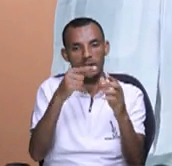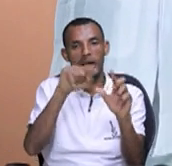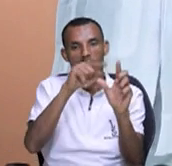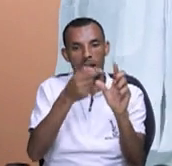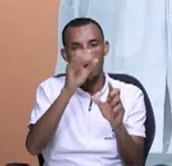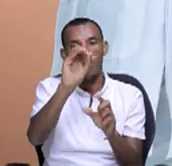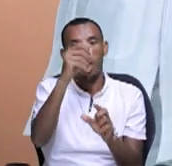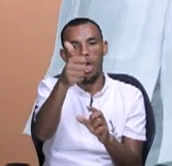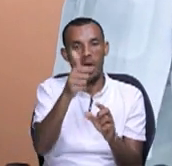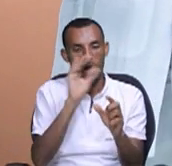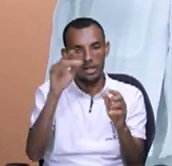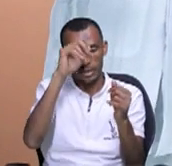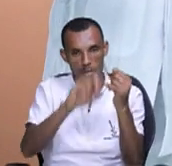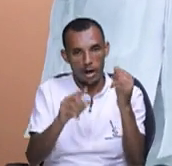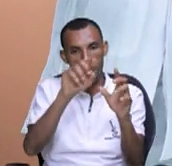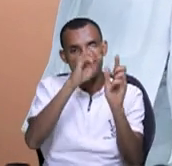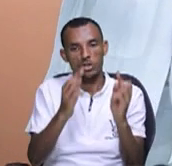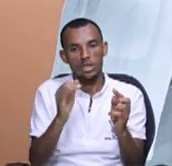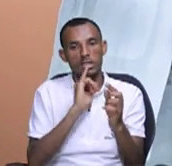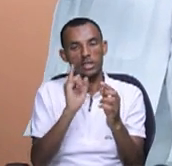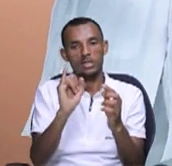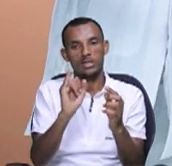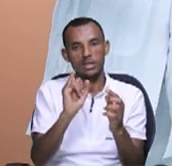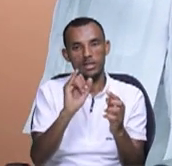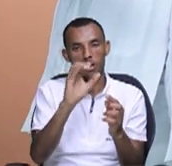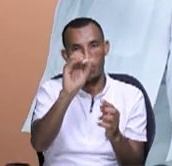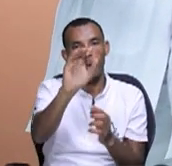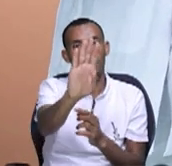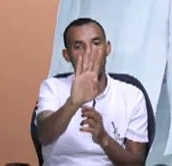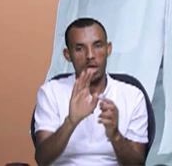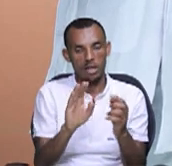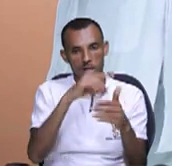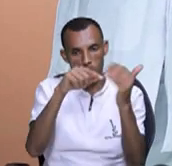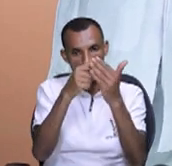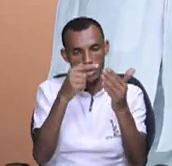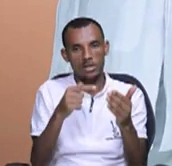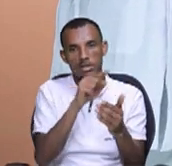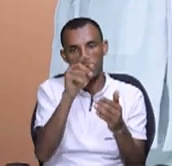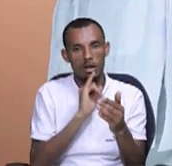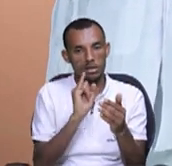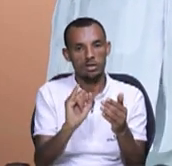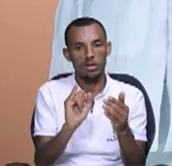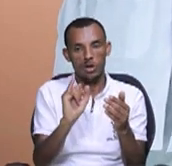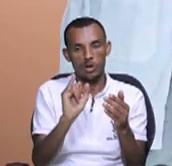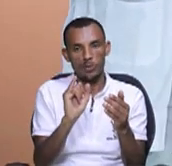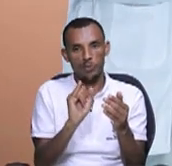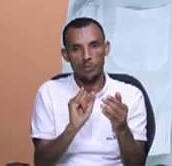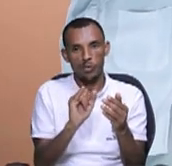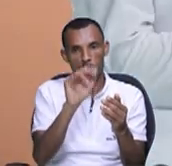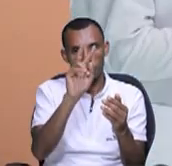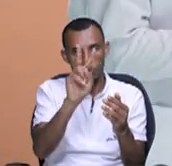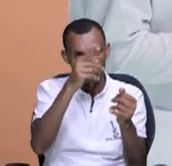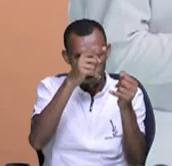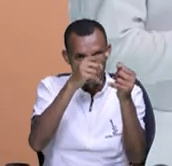is OA. The terminal position of this angle theta is OB. Therefore, there is two